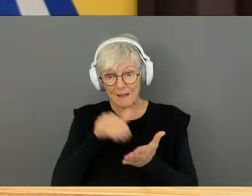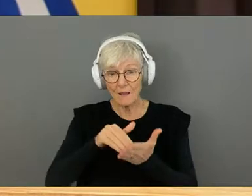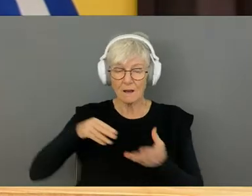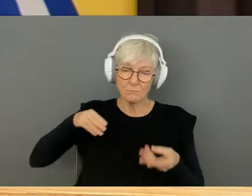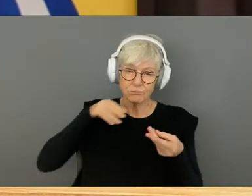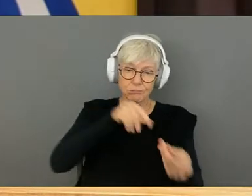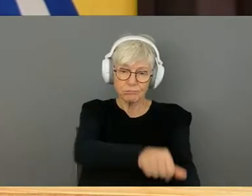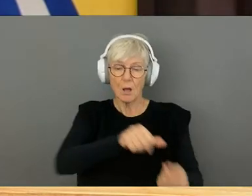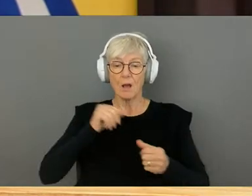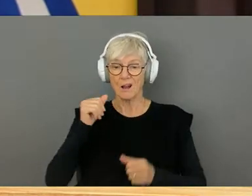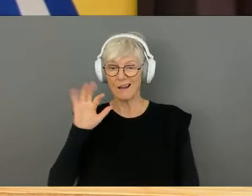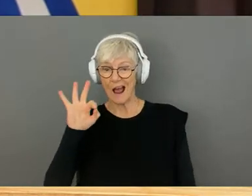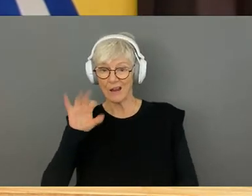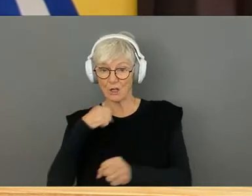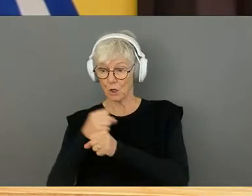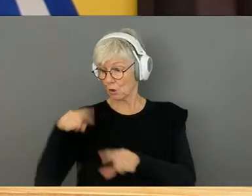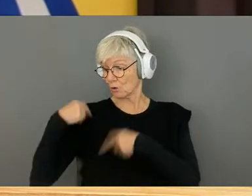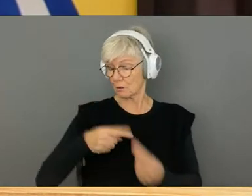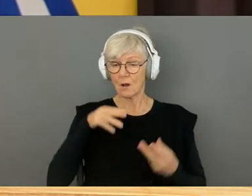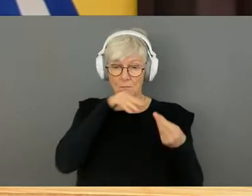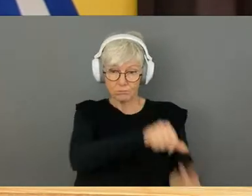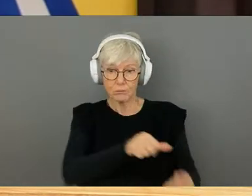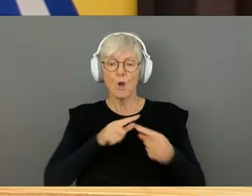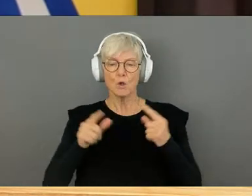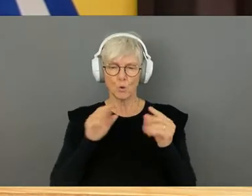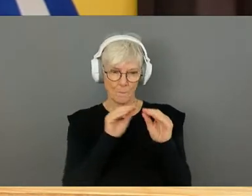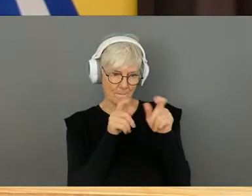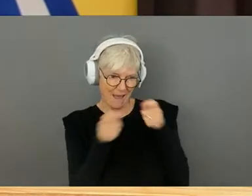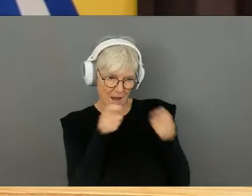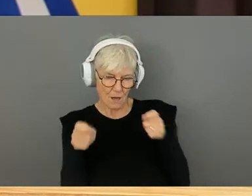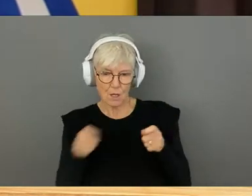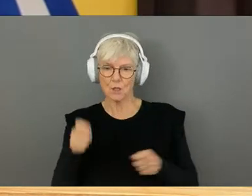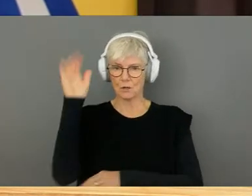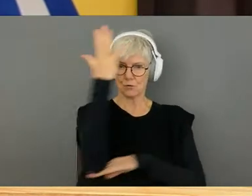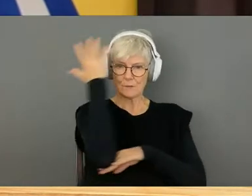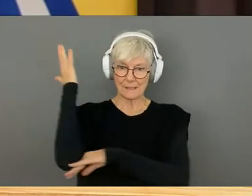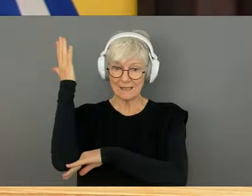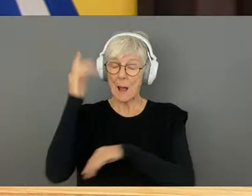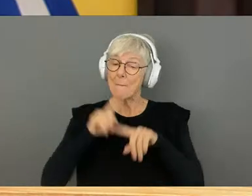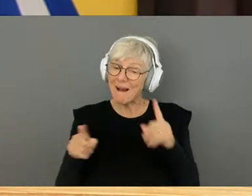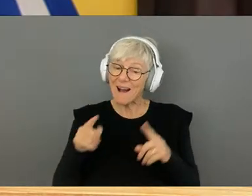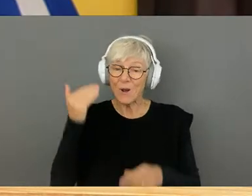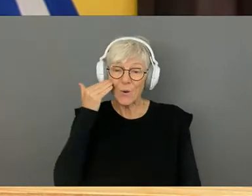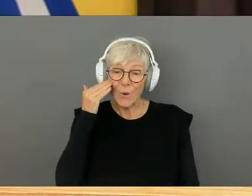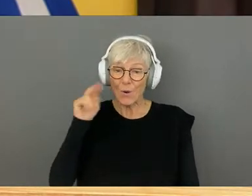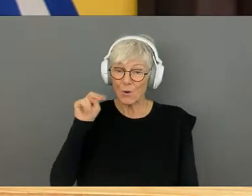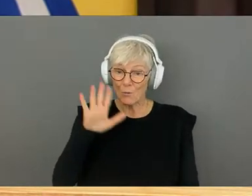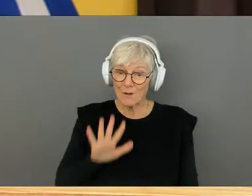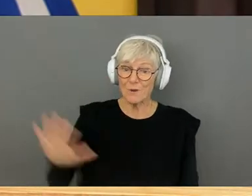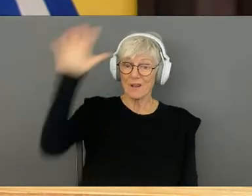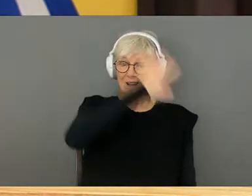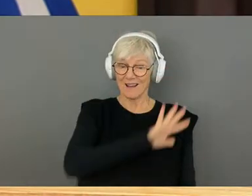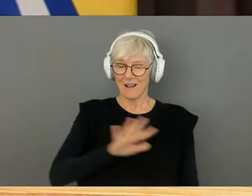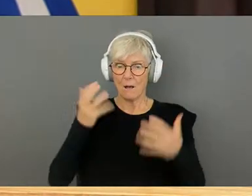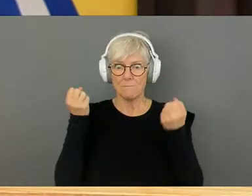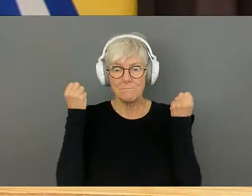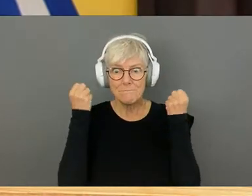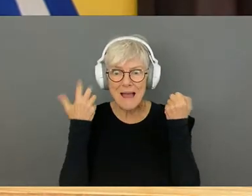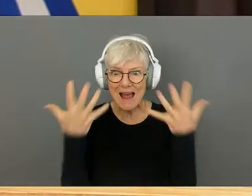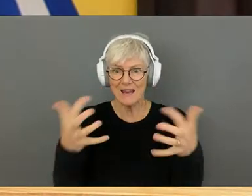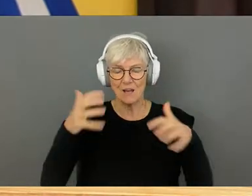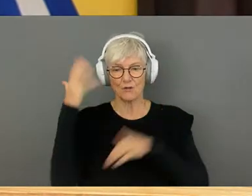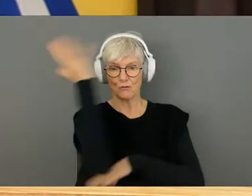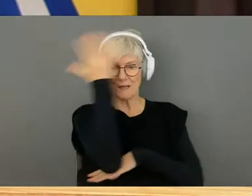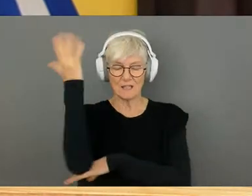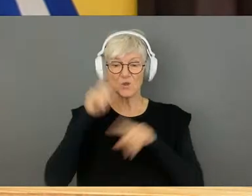management. But as we all know, we have a lot of trees in New Brunswick. Vegetation management continues to be a focus